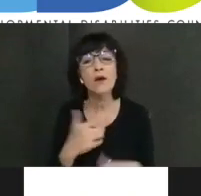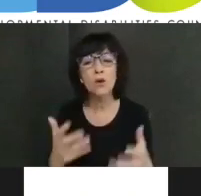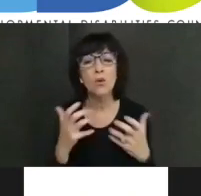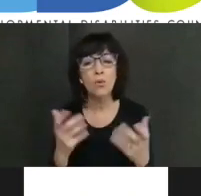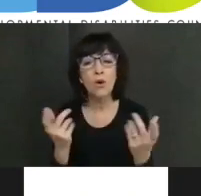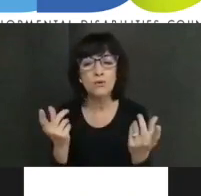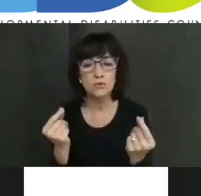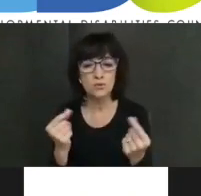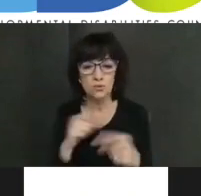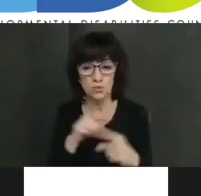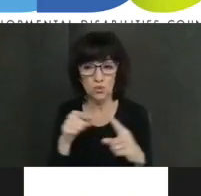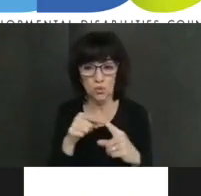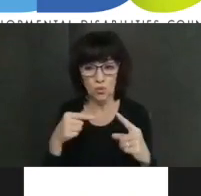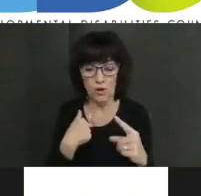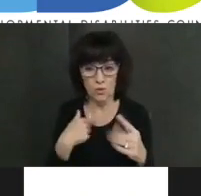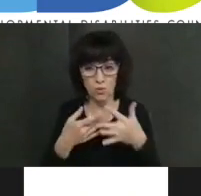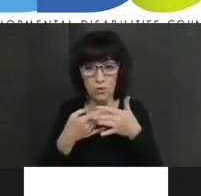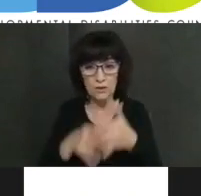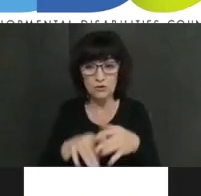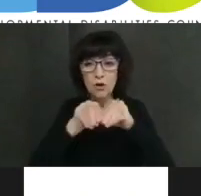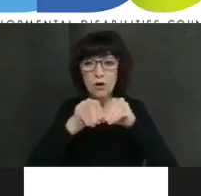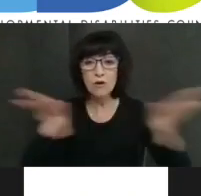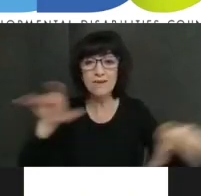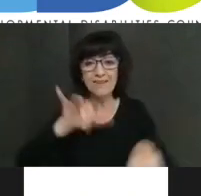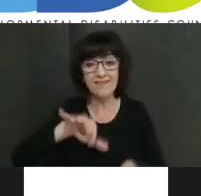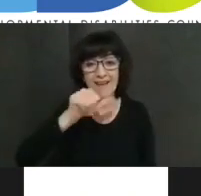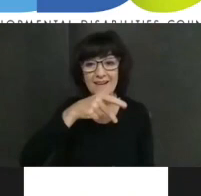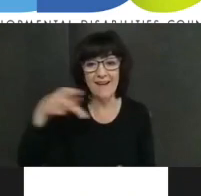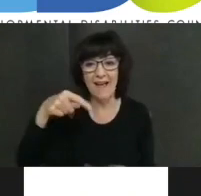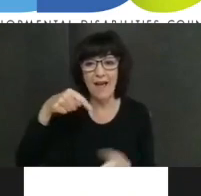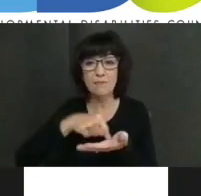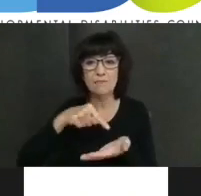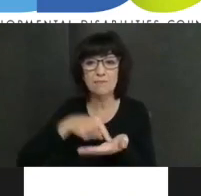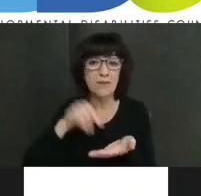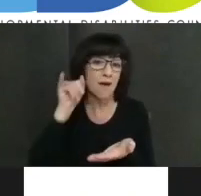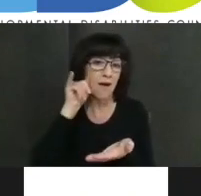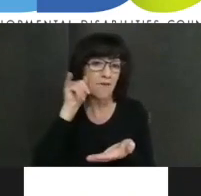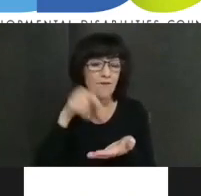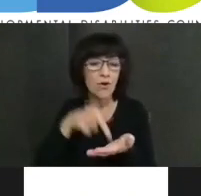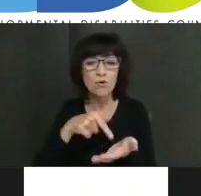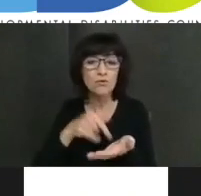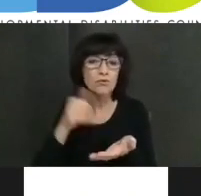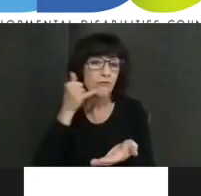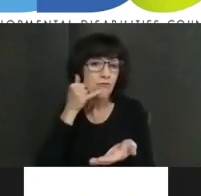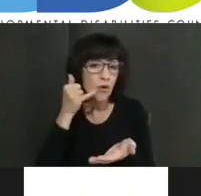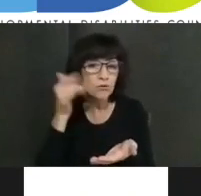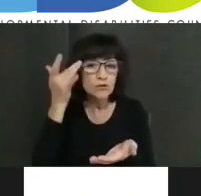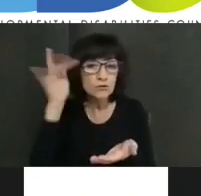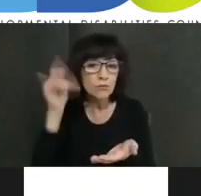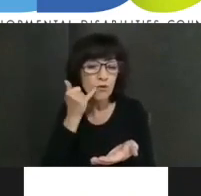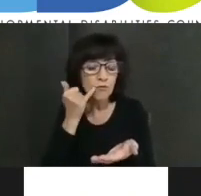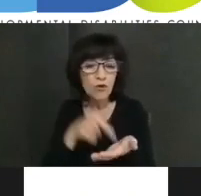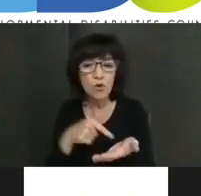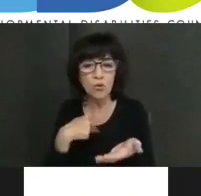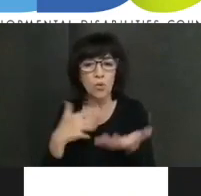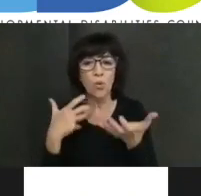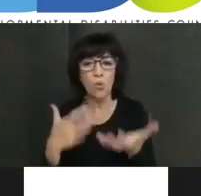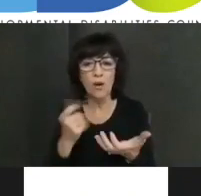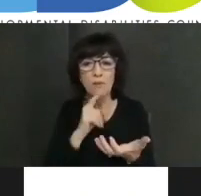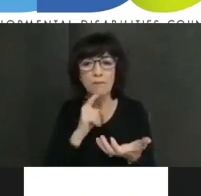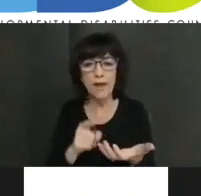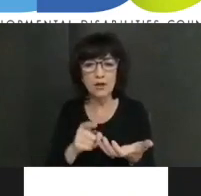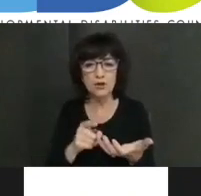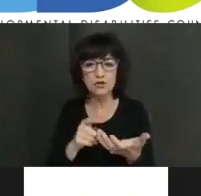we launched this app was to spread the word about it as far as we possibly could. So